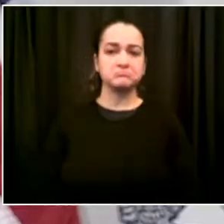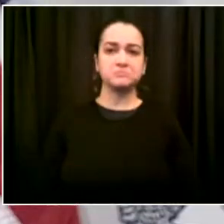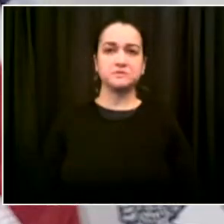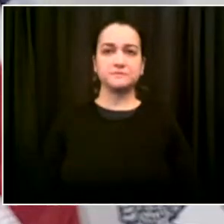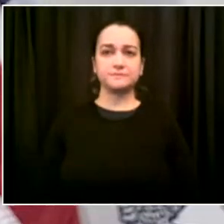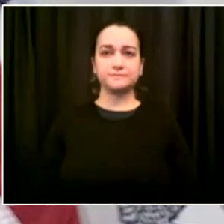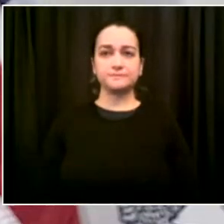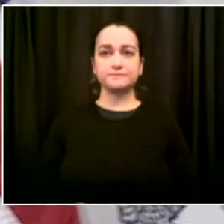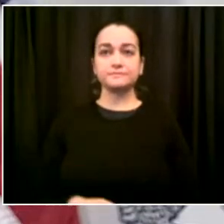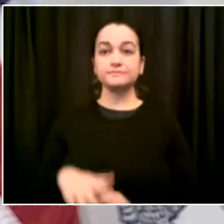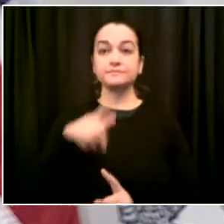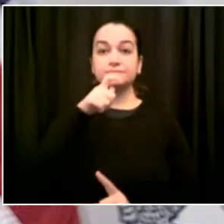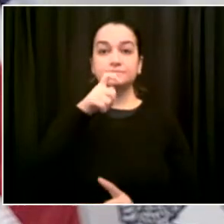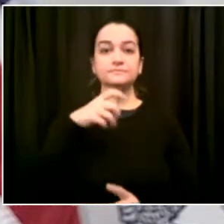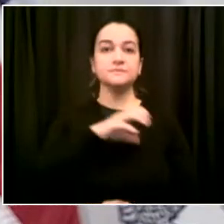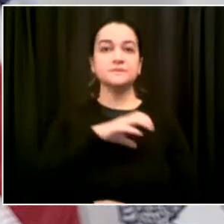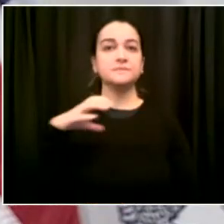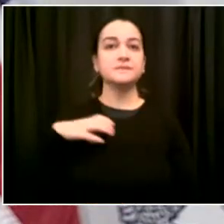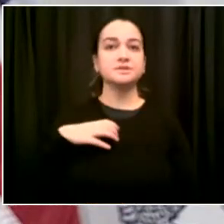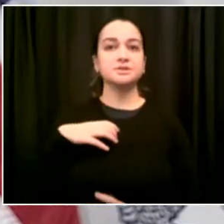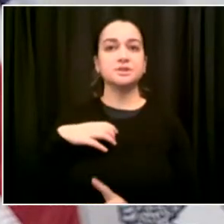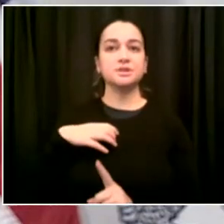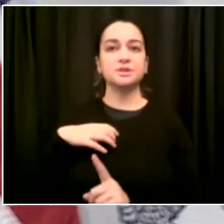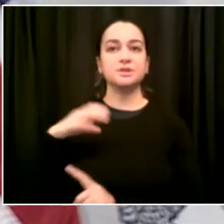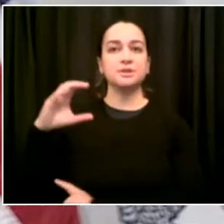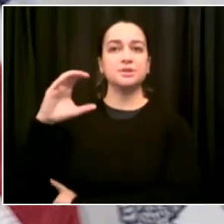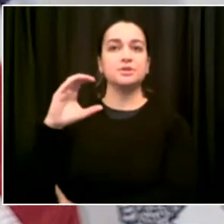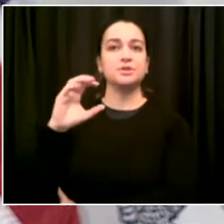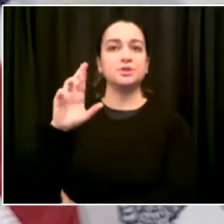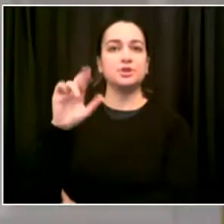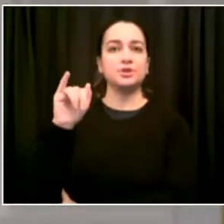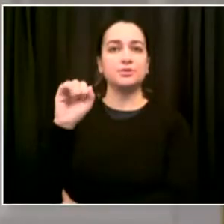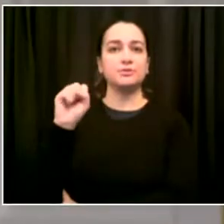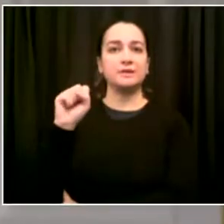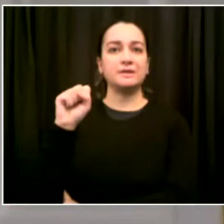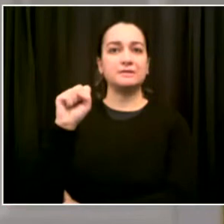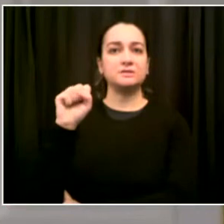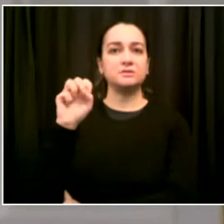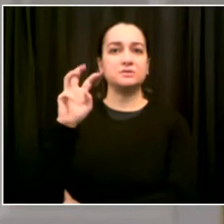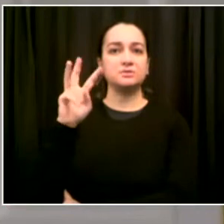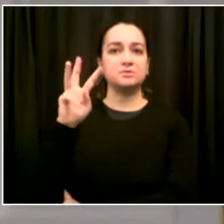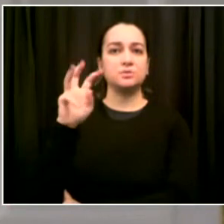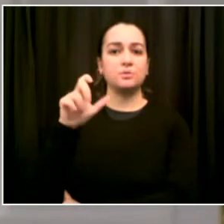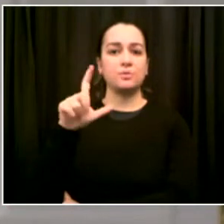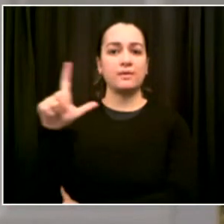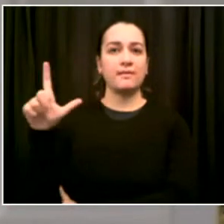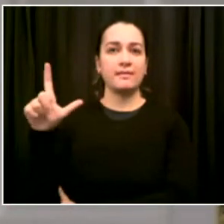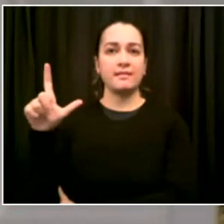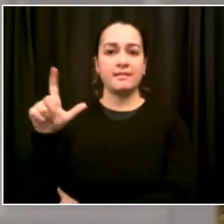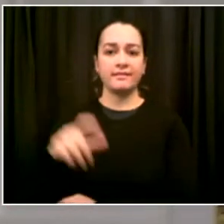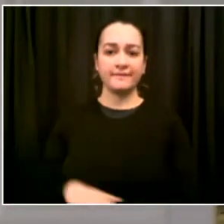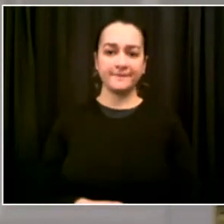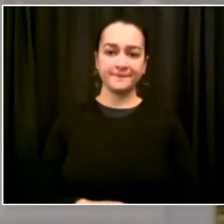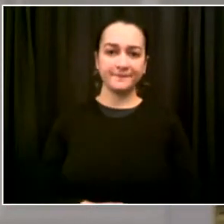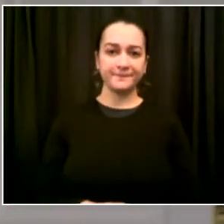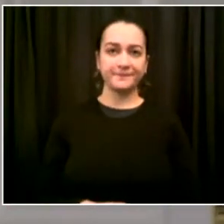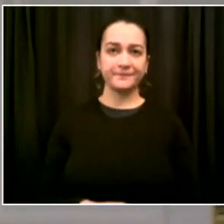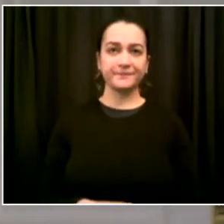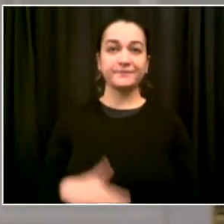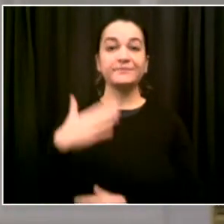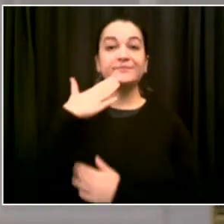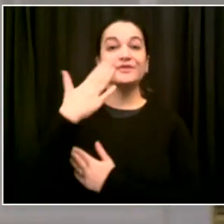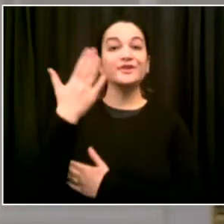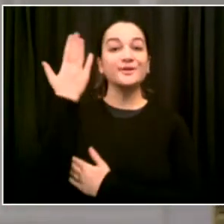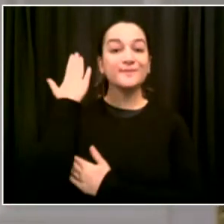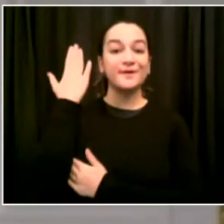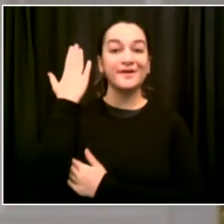Mayor, and good morning, everybody. Yeah, when we woke up this morning, there was already over 6 inches of snow on the ground in some parts of the city, and that's